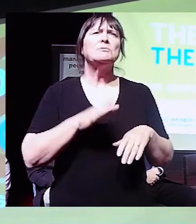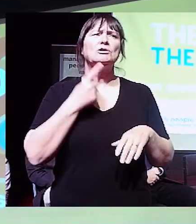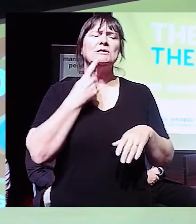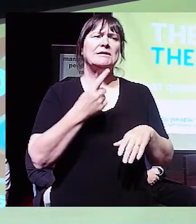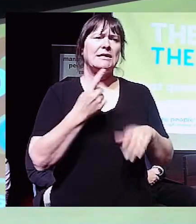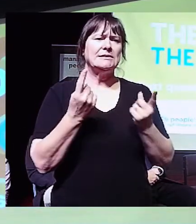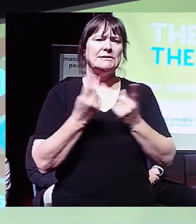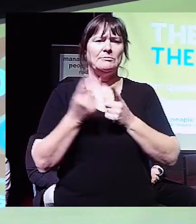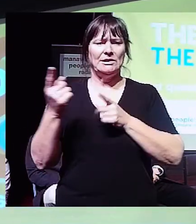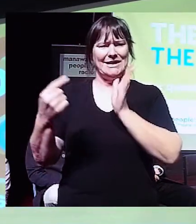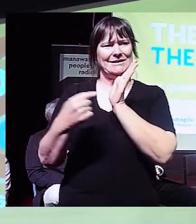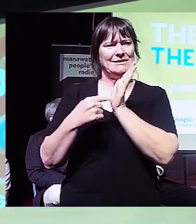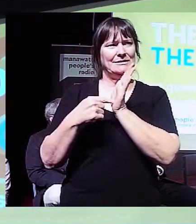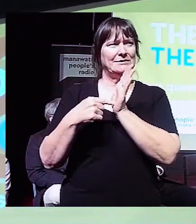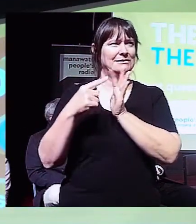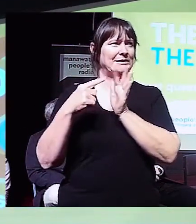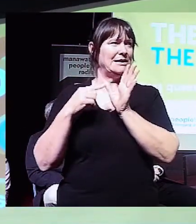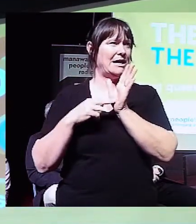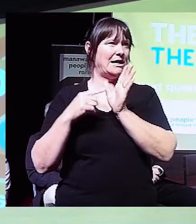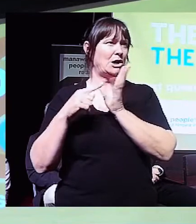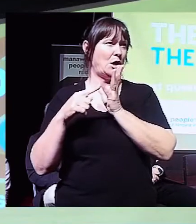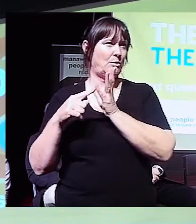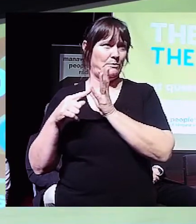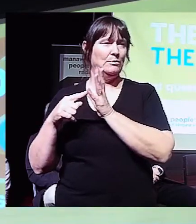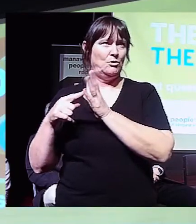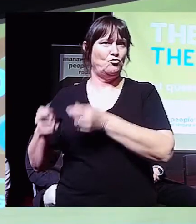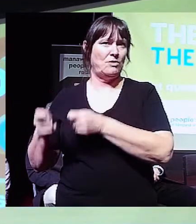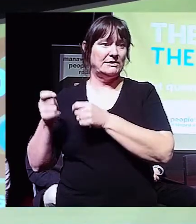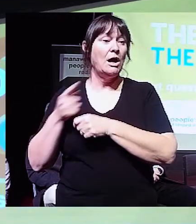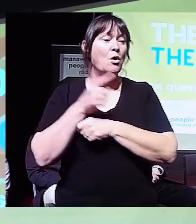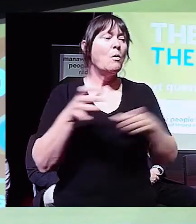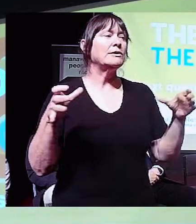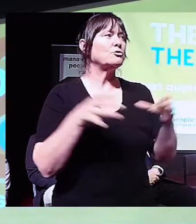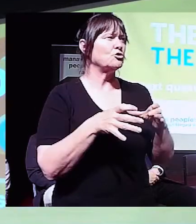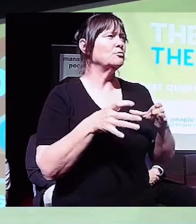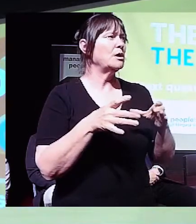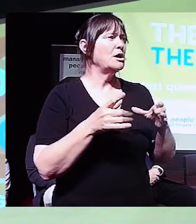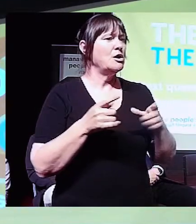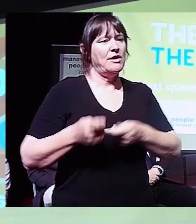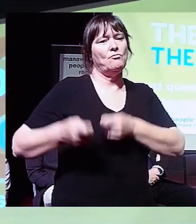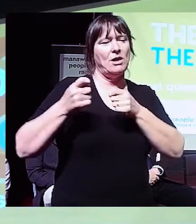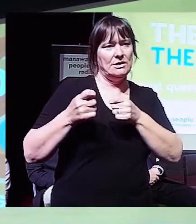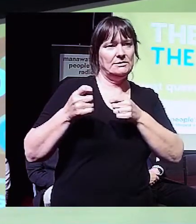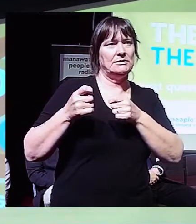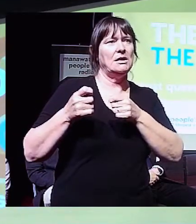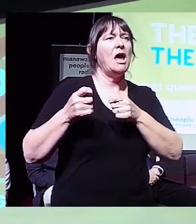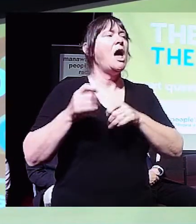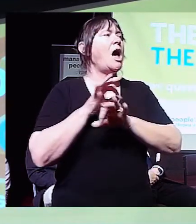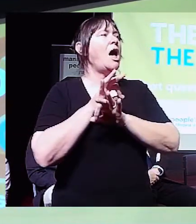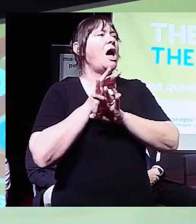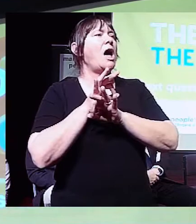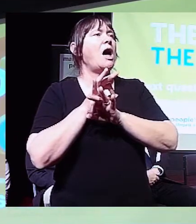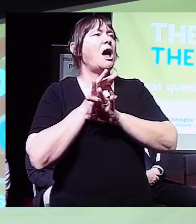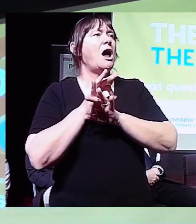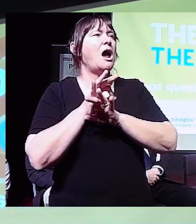something that was brought up by Tianu. One of these horrible groups that bought up unfit state housing was Te Tihi, which have built homes for